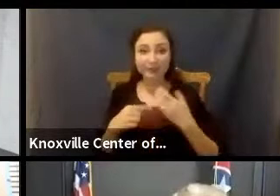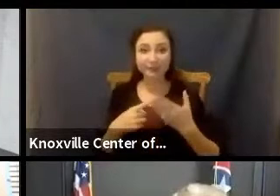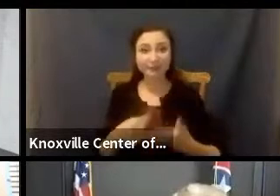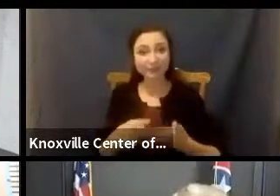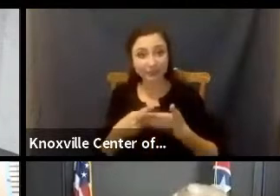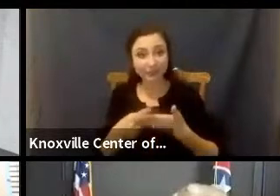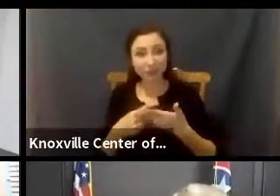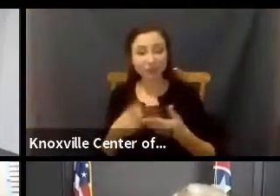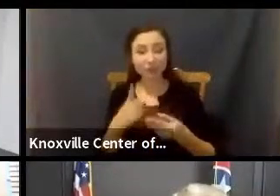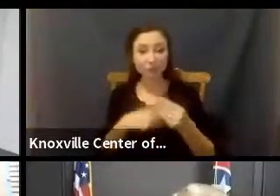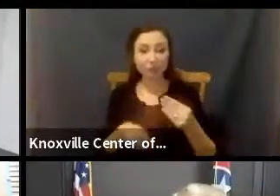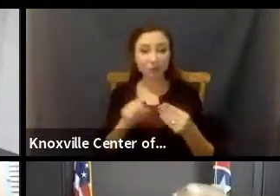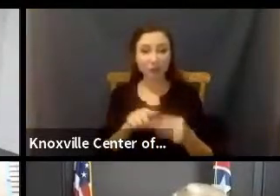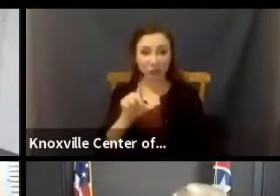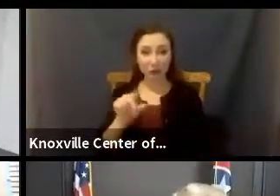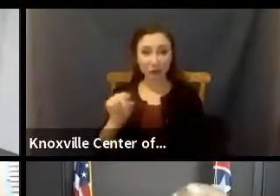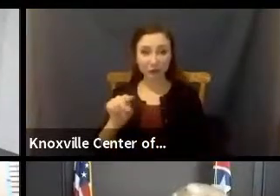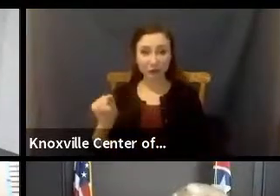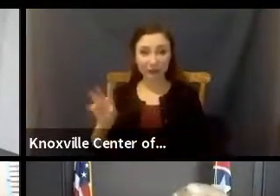2020-6?